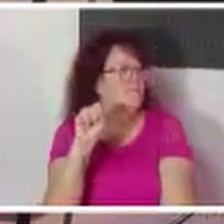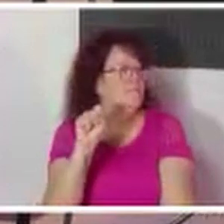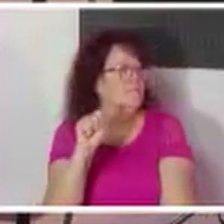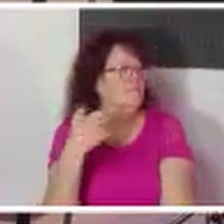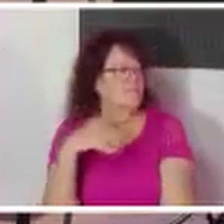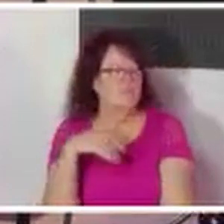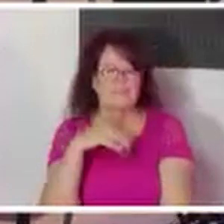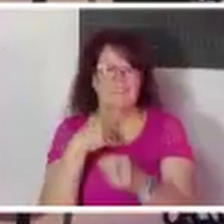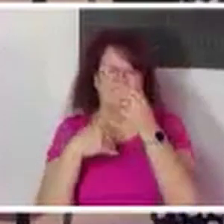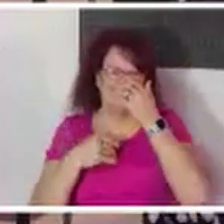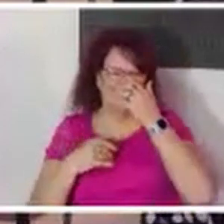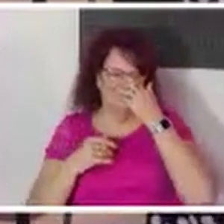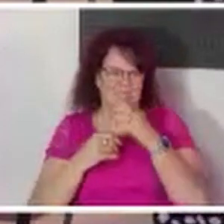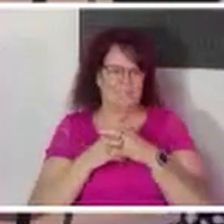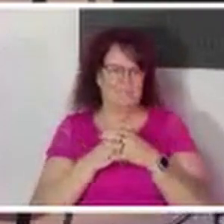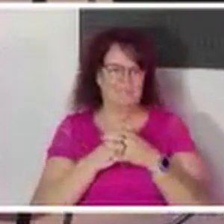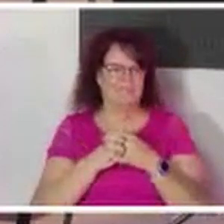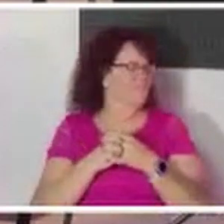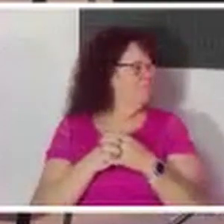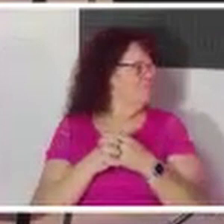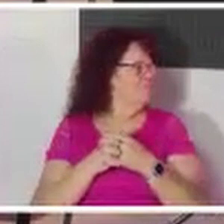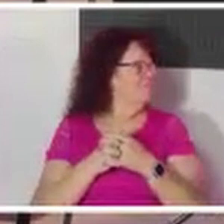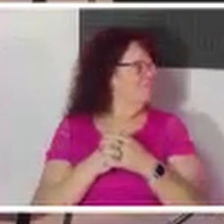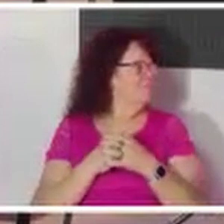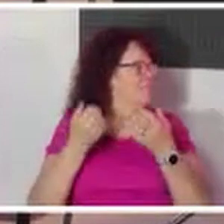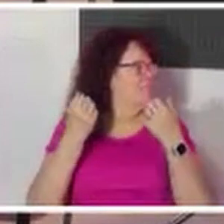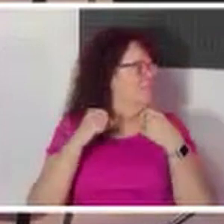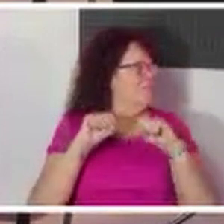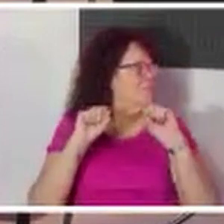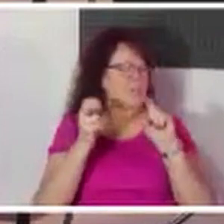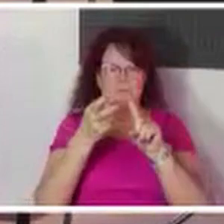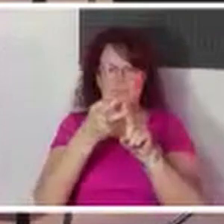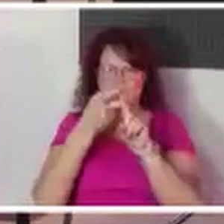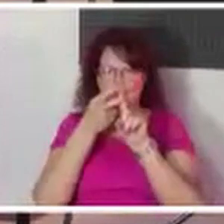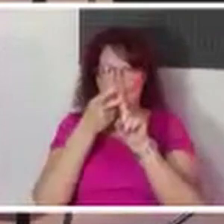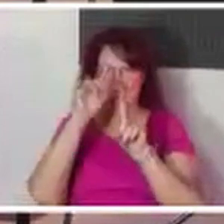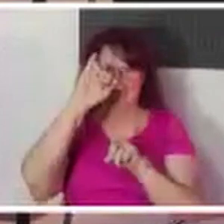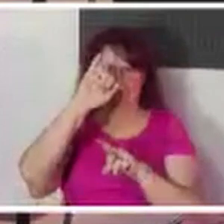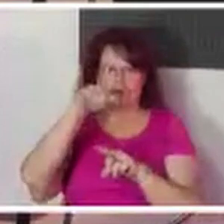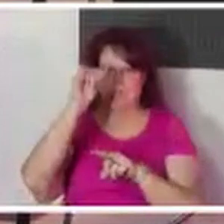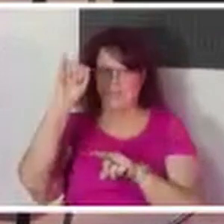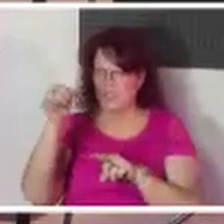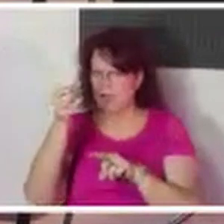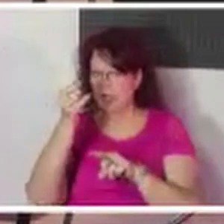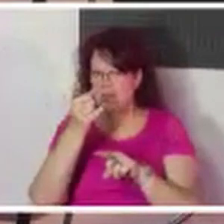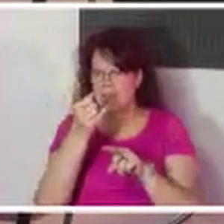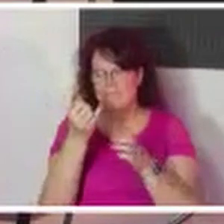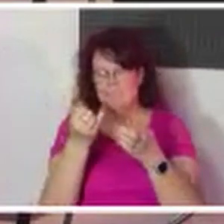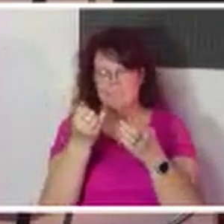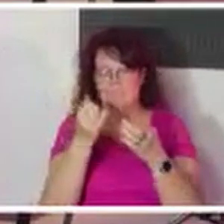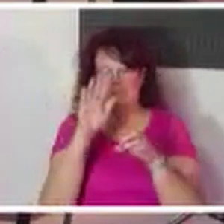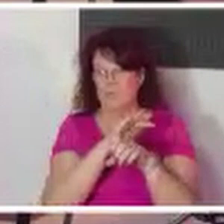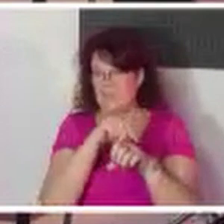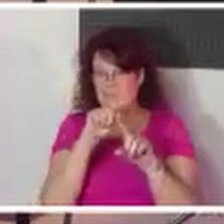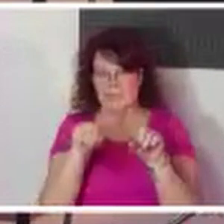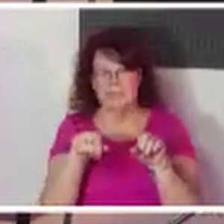the applause for her. She tried to recruit me for the Julius Jones campaign full-time, and I wound up doing part-time work with her, and